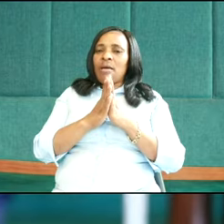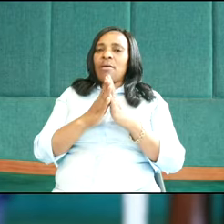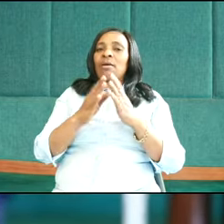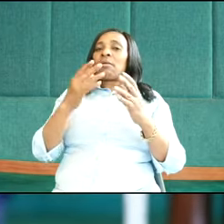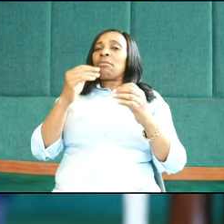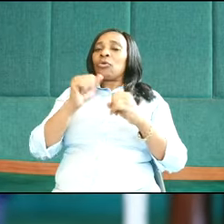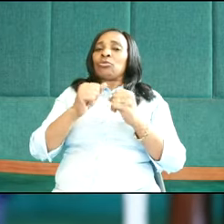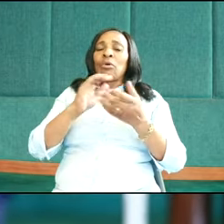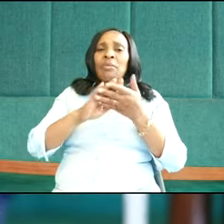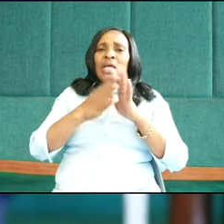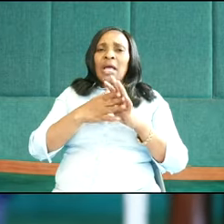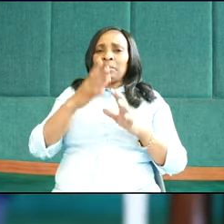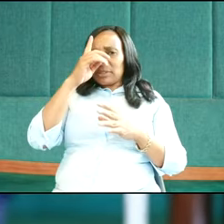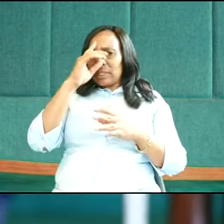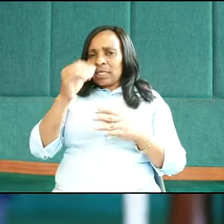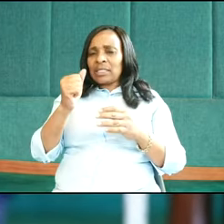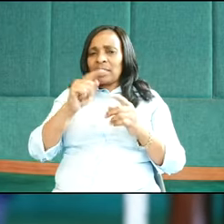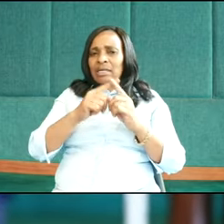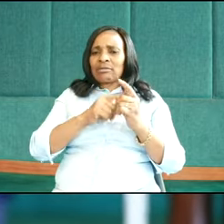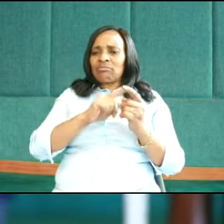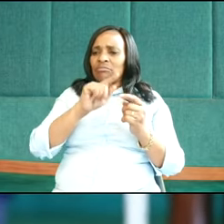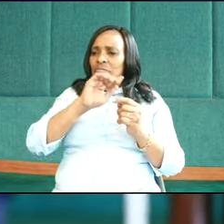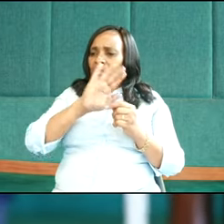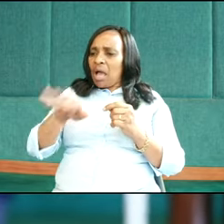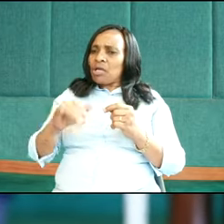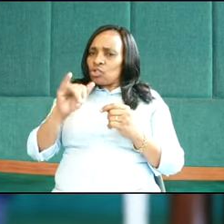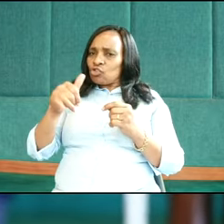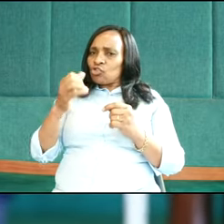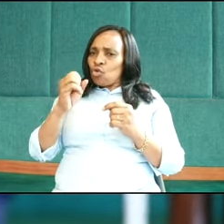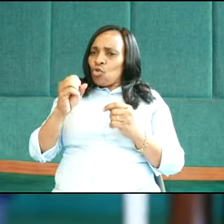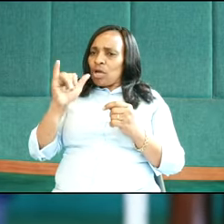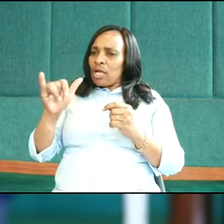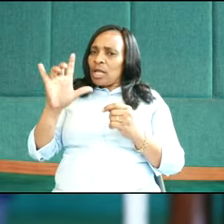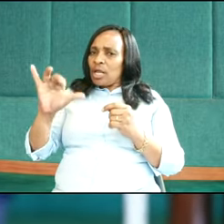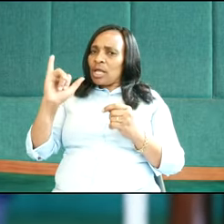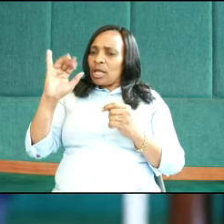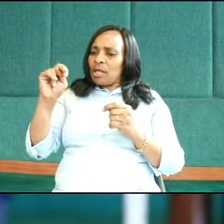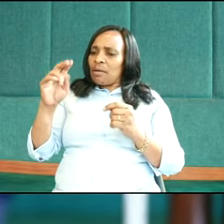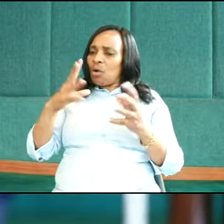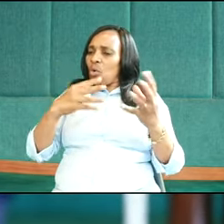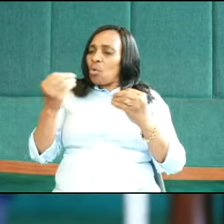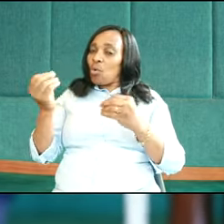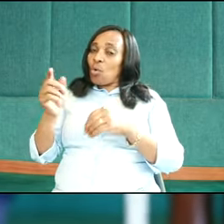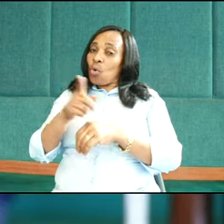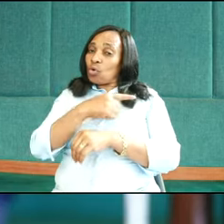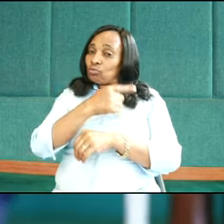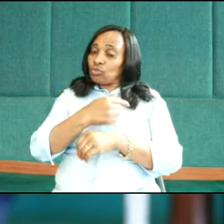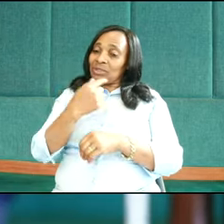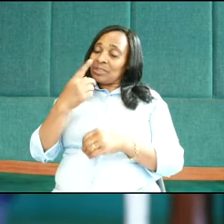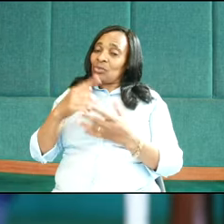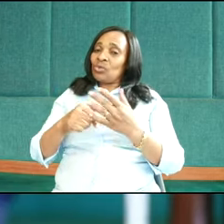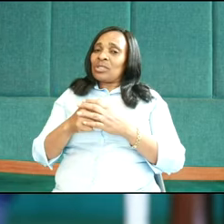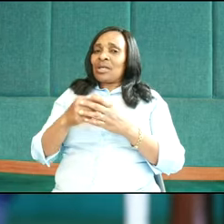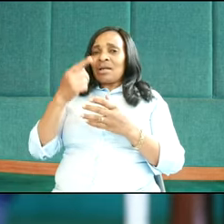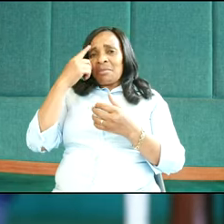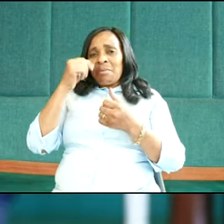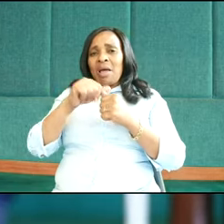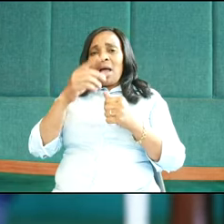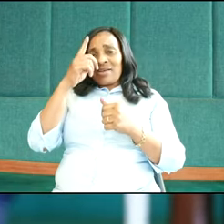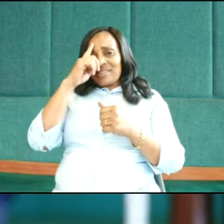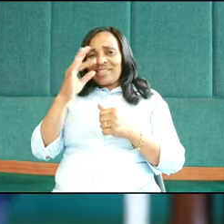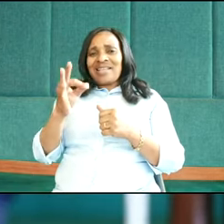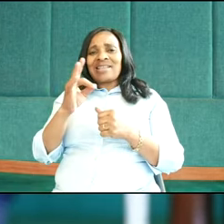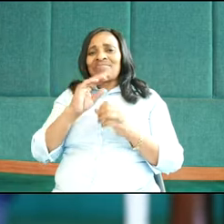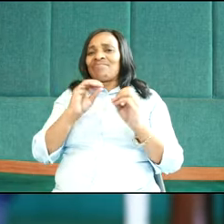And it got serious. He turned to Joylene. "We have to go to the hospital," he said. She didn't realize how serious it